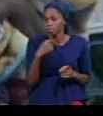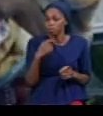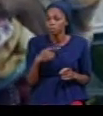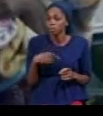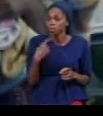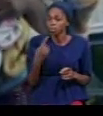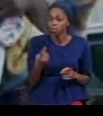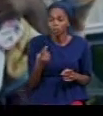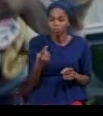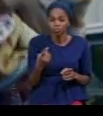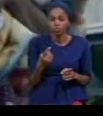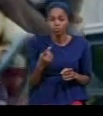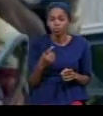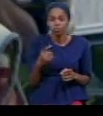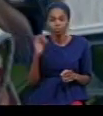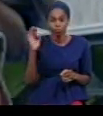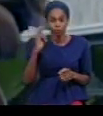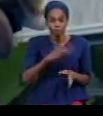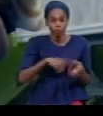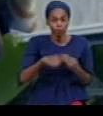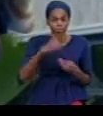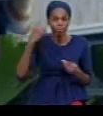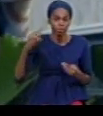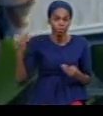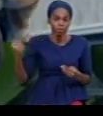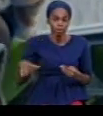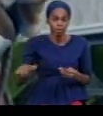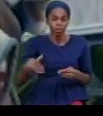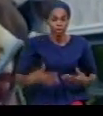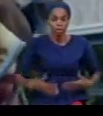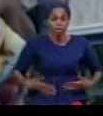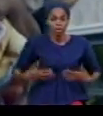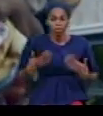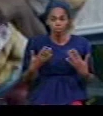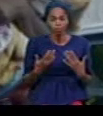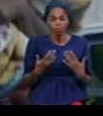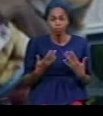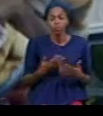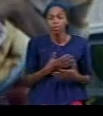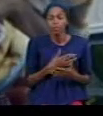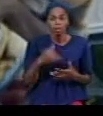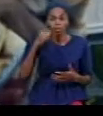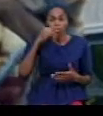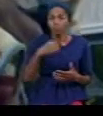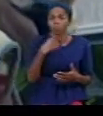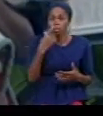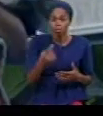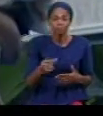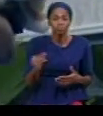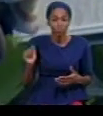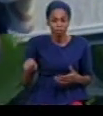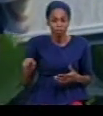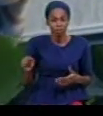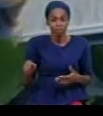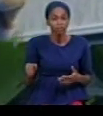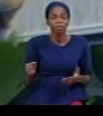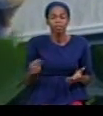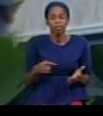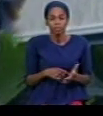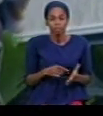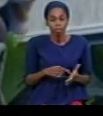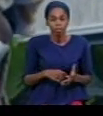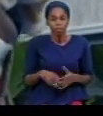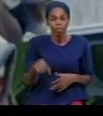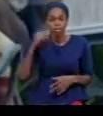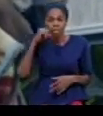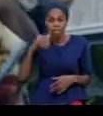all, abundant life for all creatures. I said, yes, this girl is God's creature. And today will